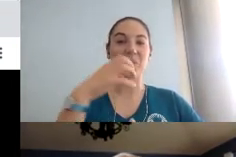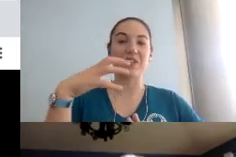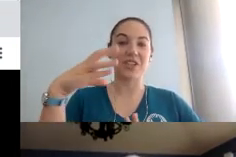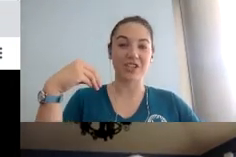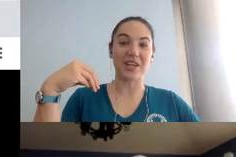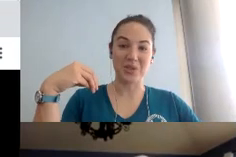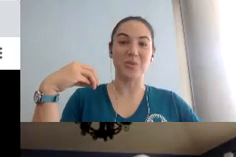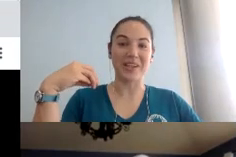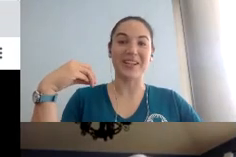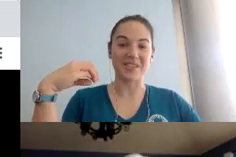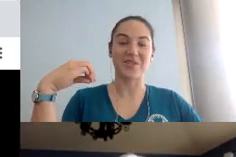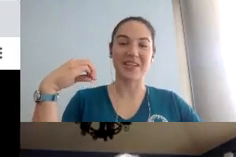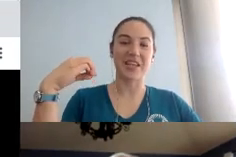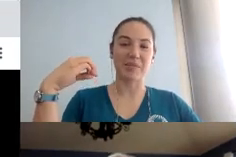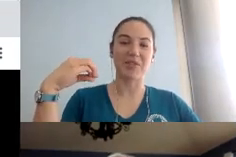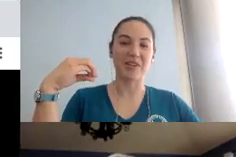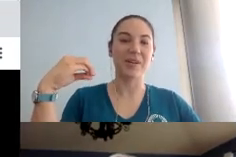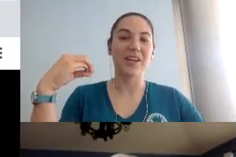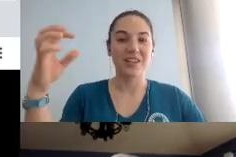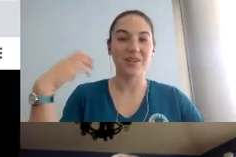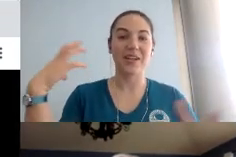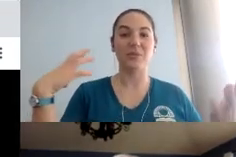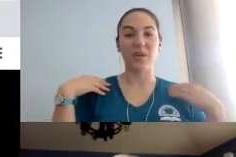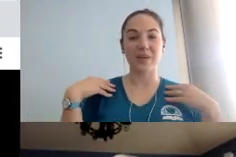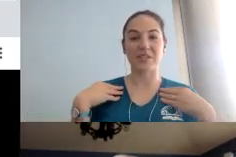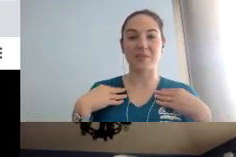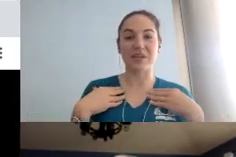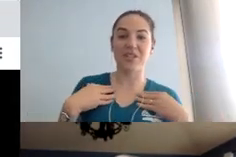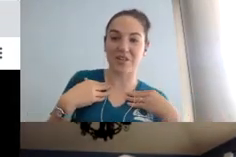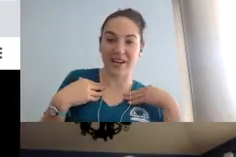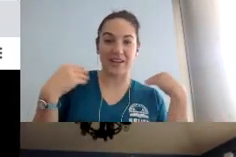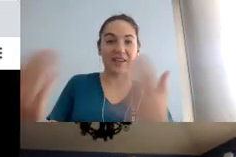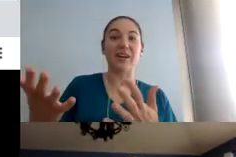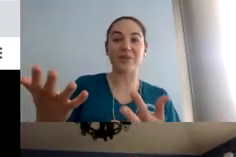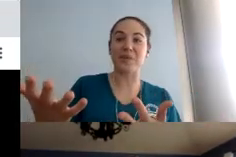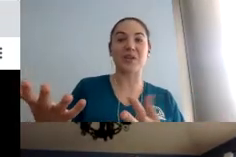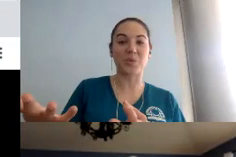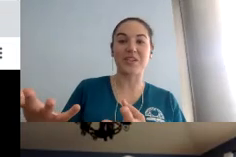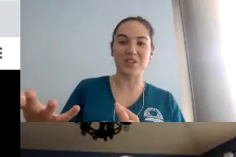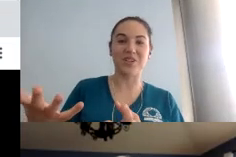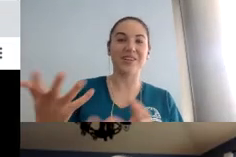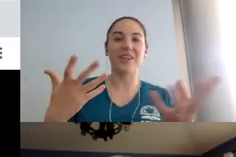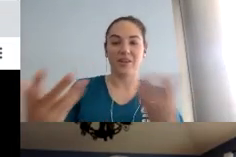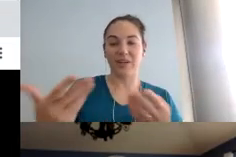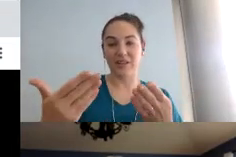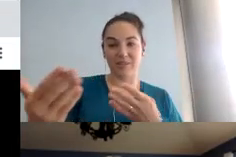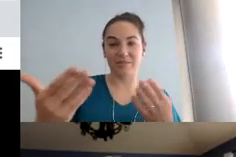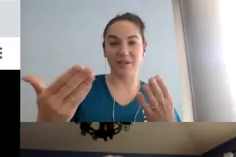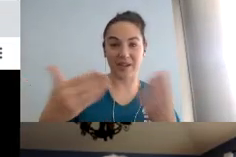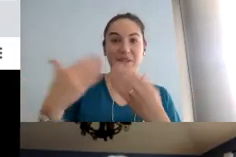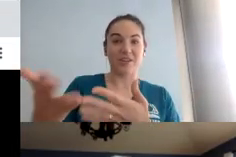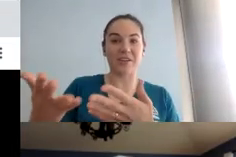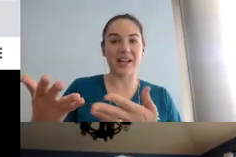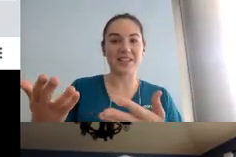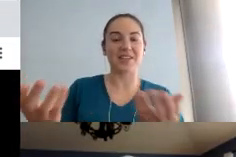there is a way to adjust what classes you're getting emails from. So again, when I was a Spanish teacher, I'd have that other Spanish 1 teacher, you